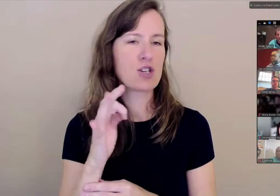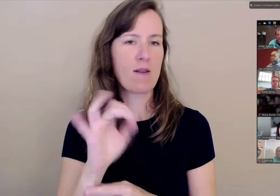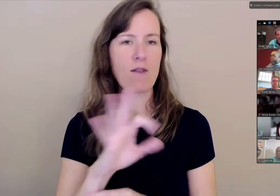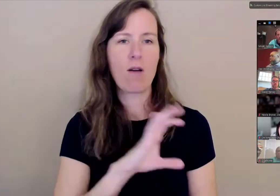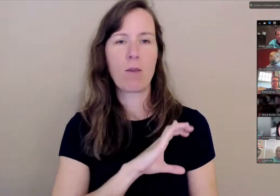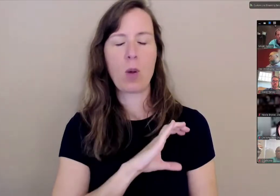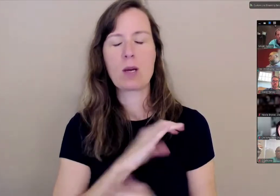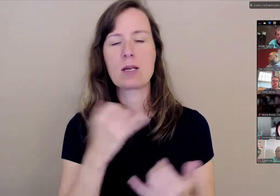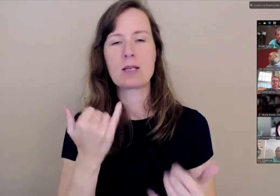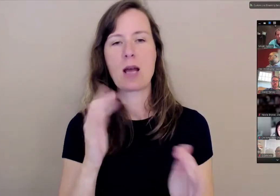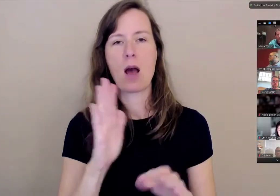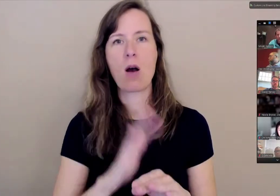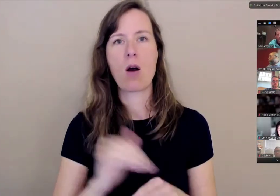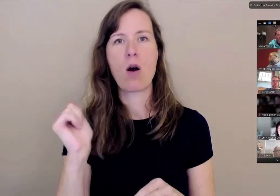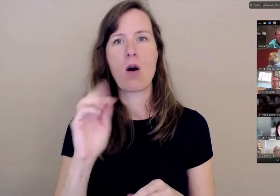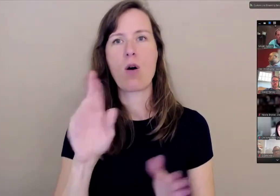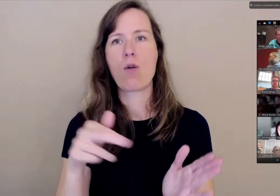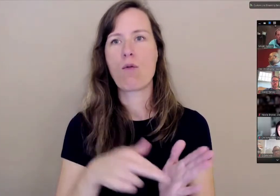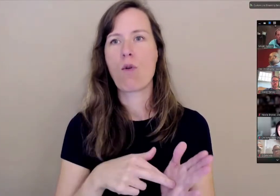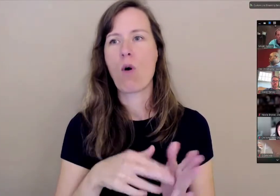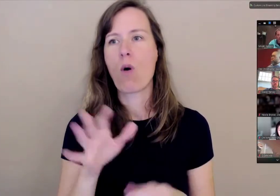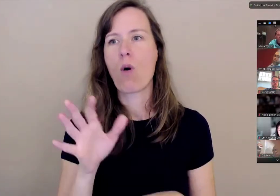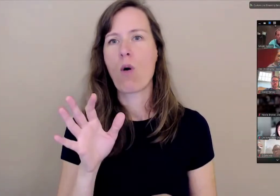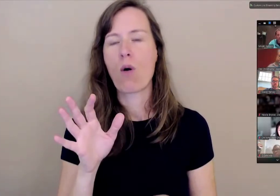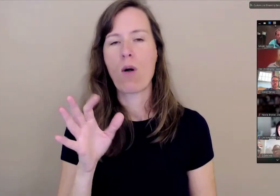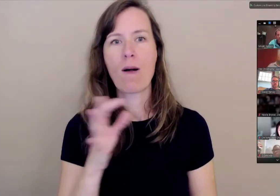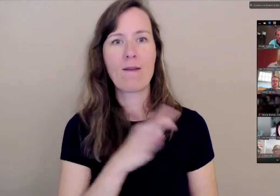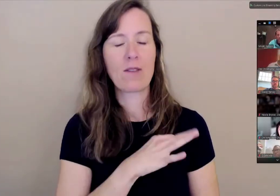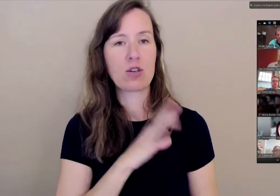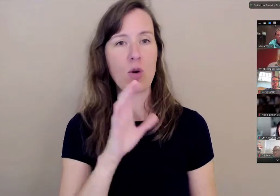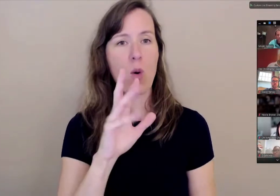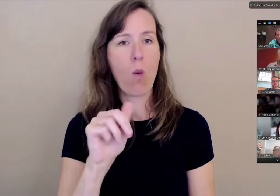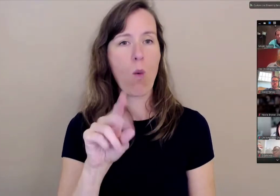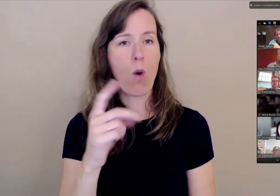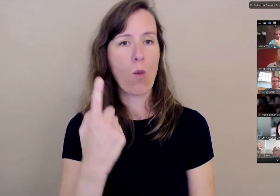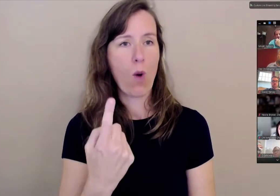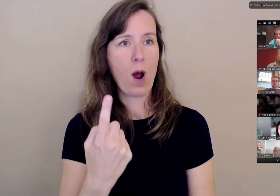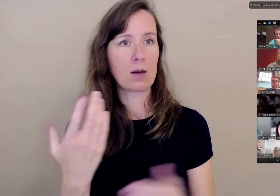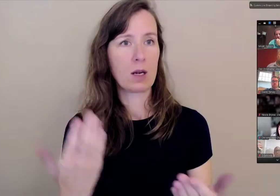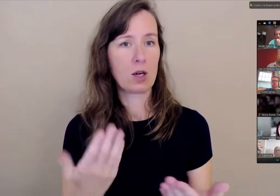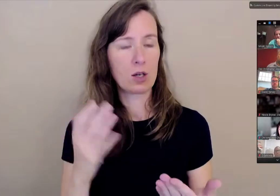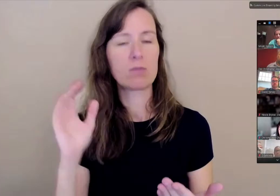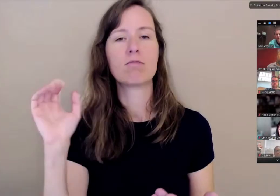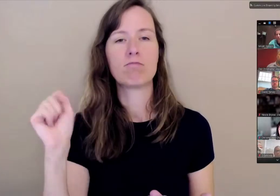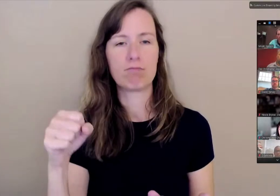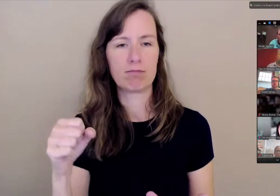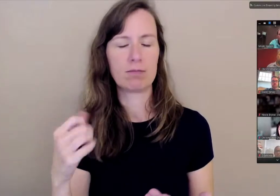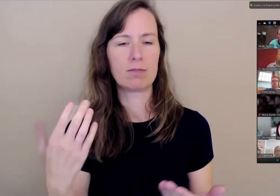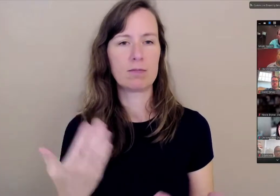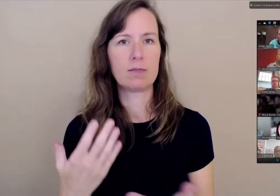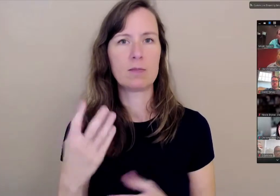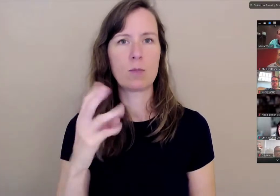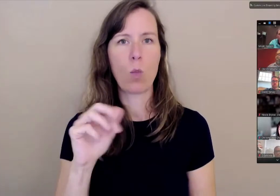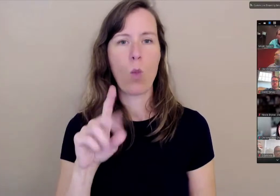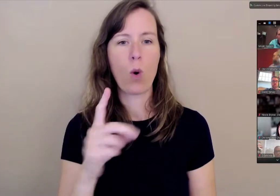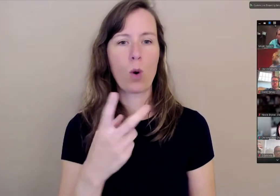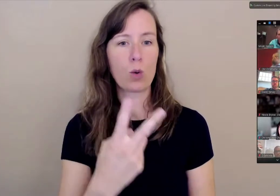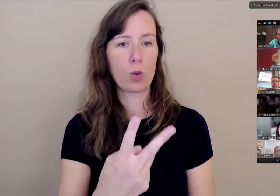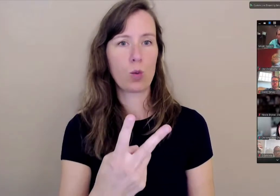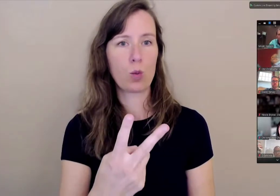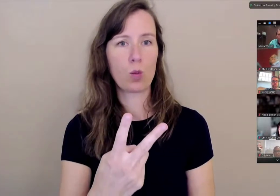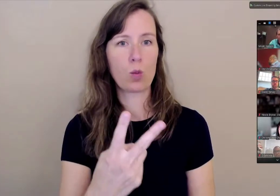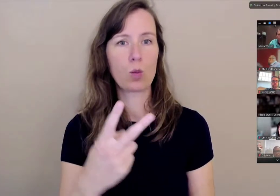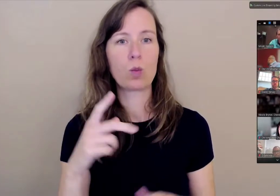officials. Is the council member from Ward 1 present? Present. Council member Ward 2?